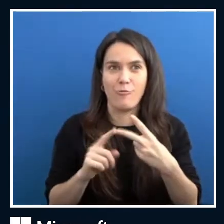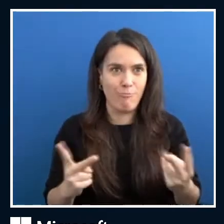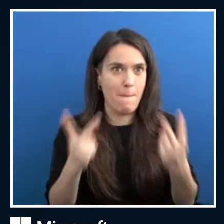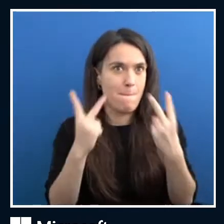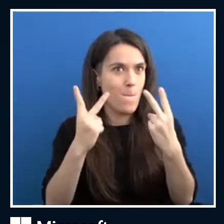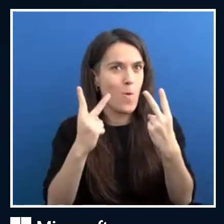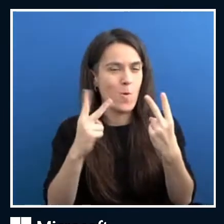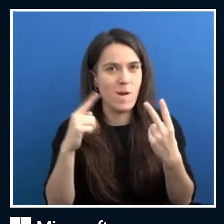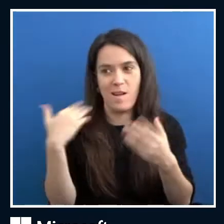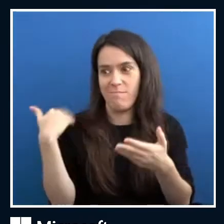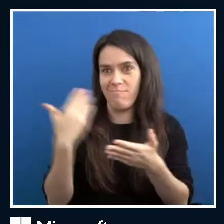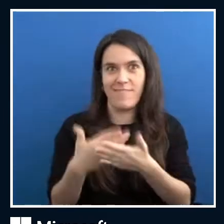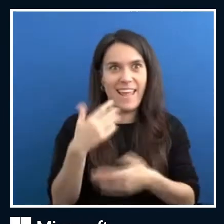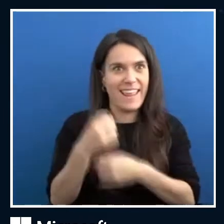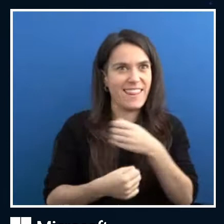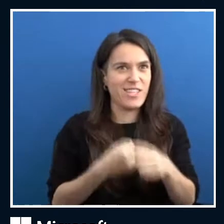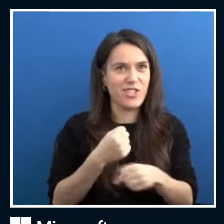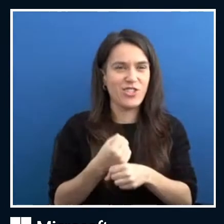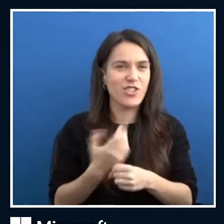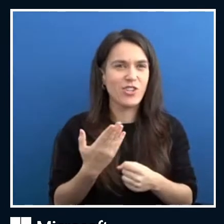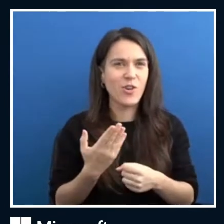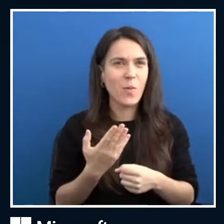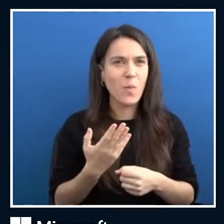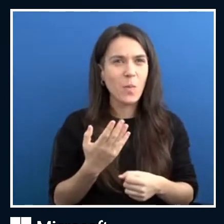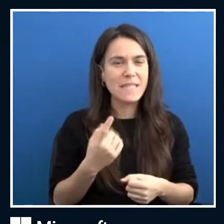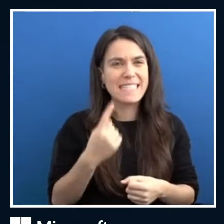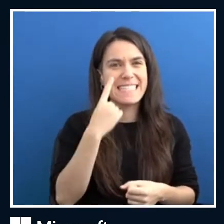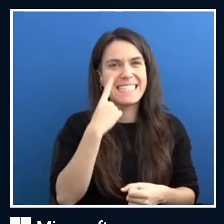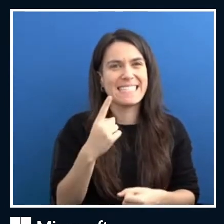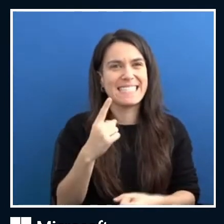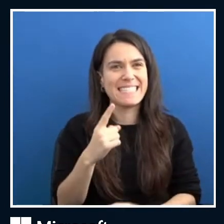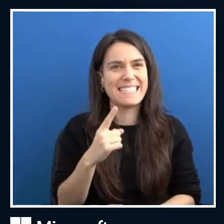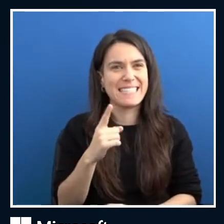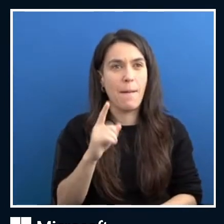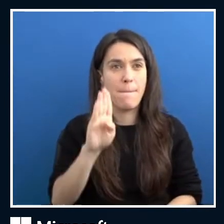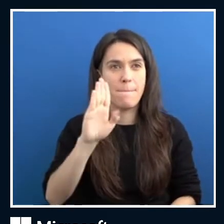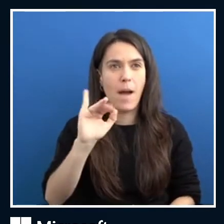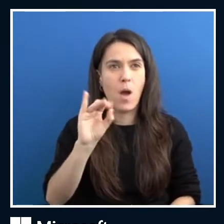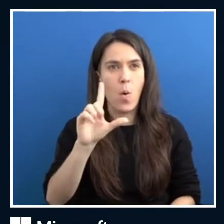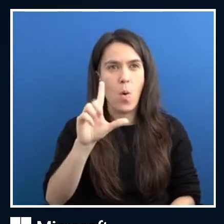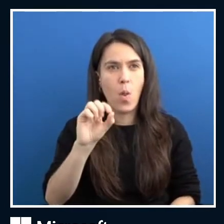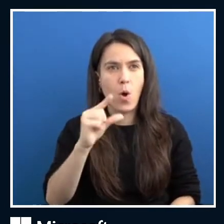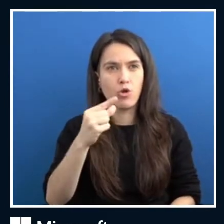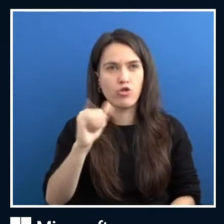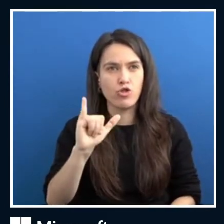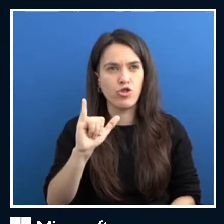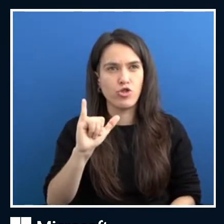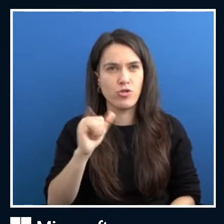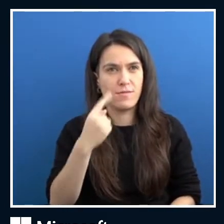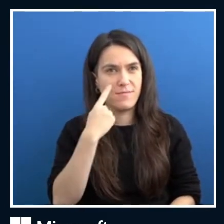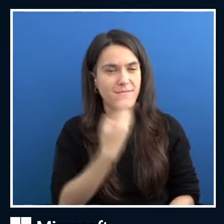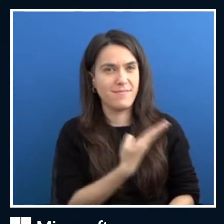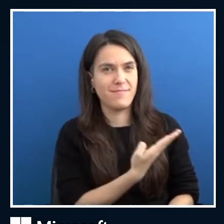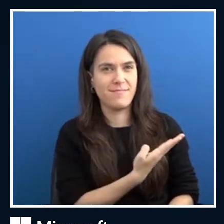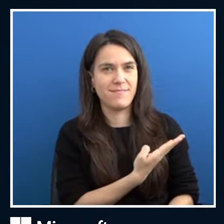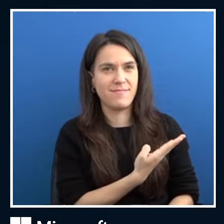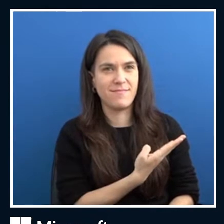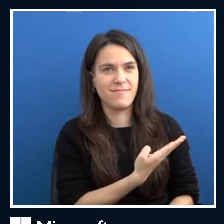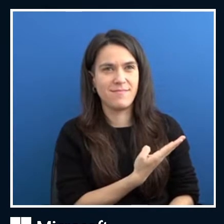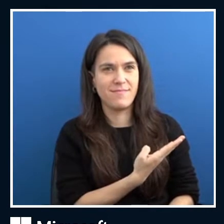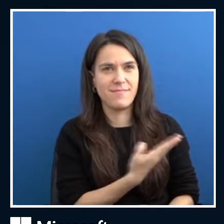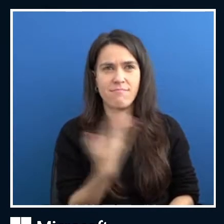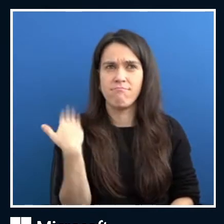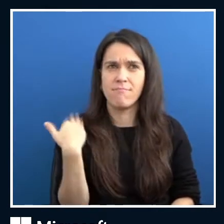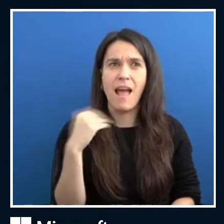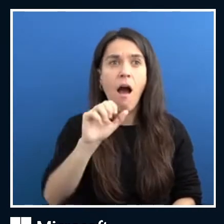I think, is biology and medicine. And you've heard that AlphaFold 2 recently got great improvement in